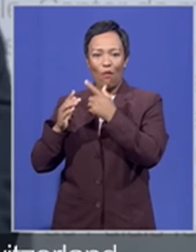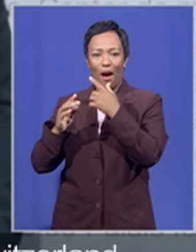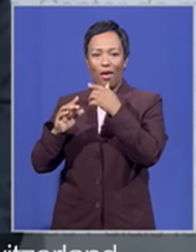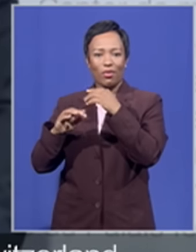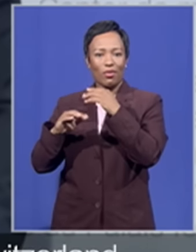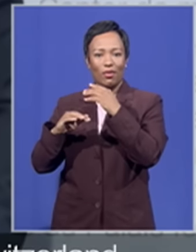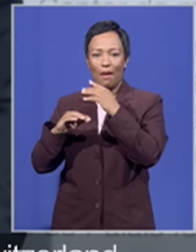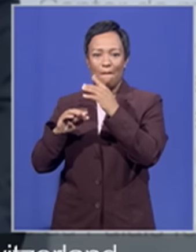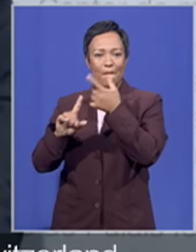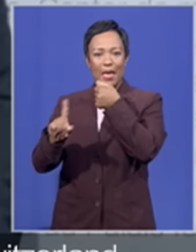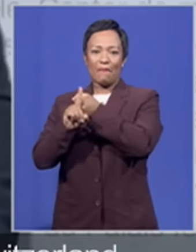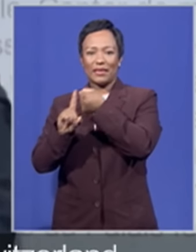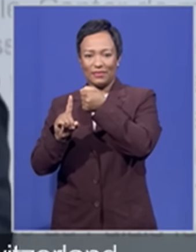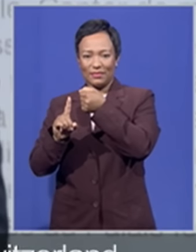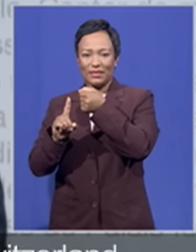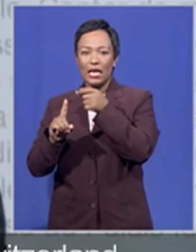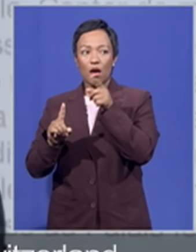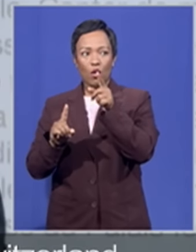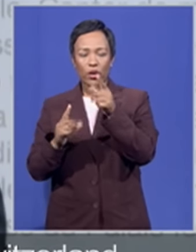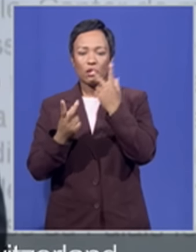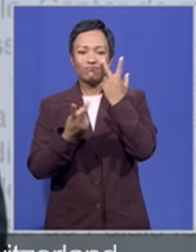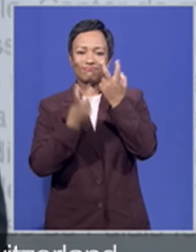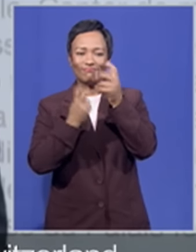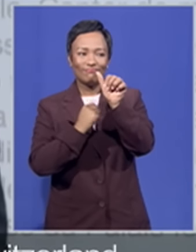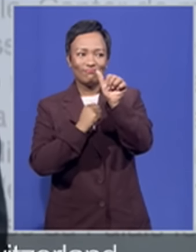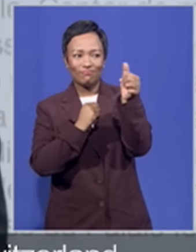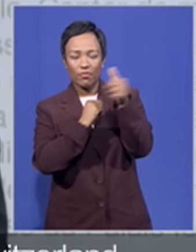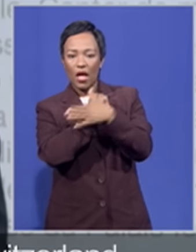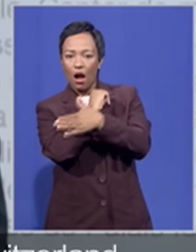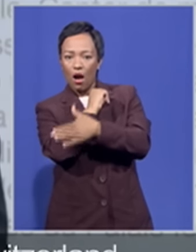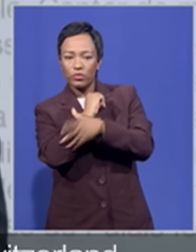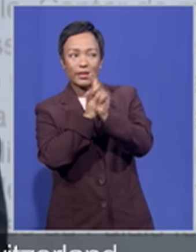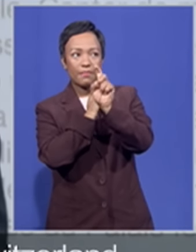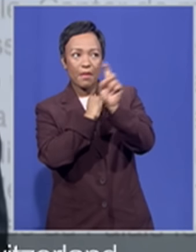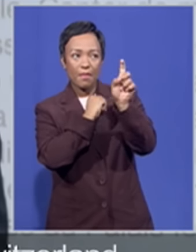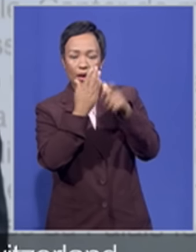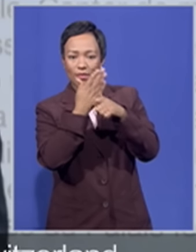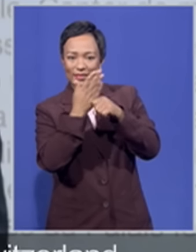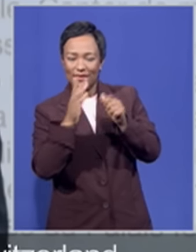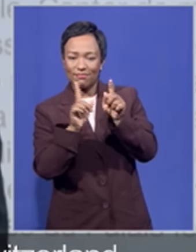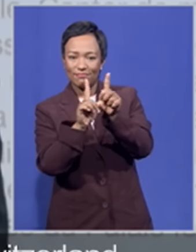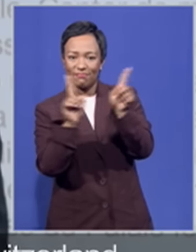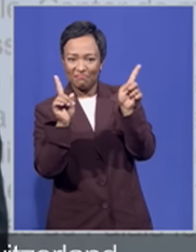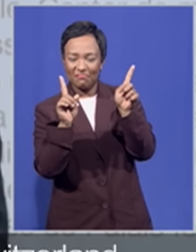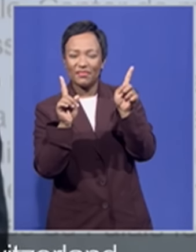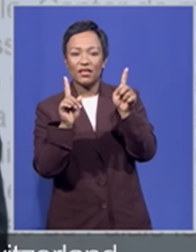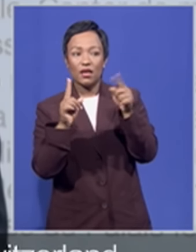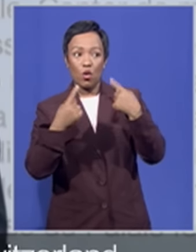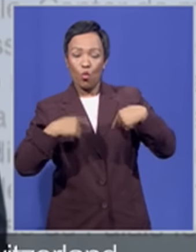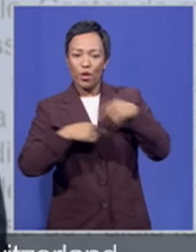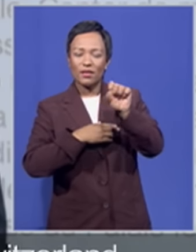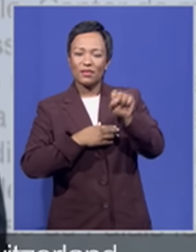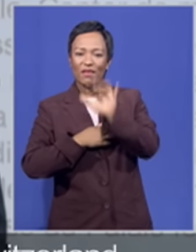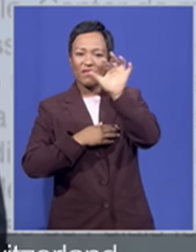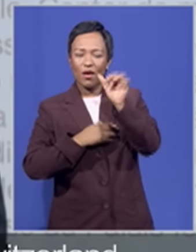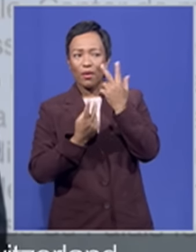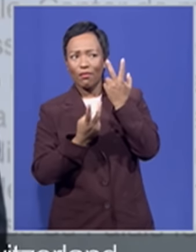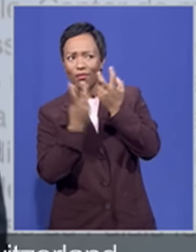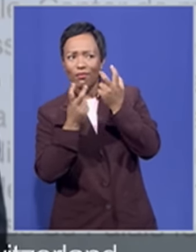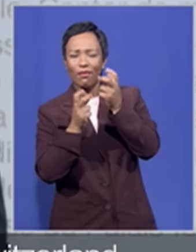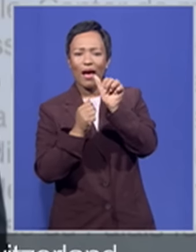trade reach, and we as South Africa have been looking at spreading our trade